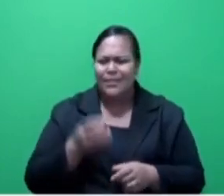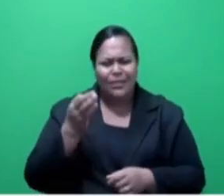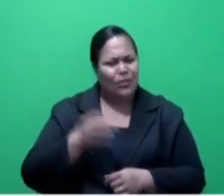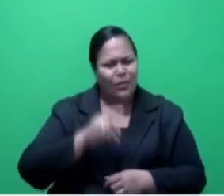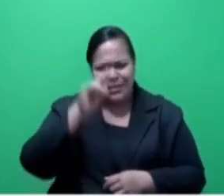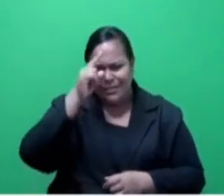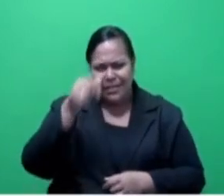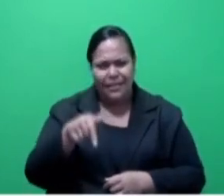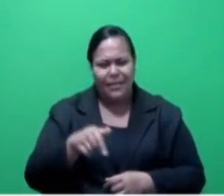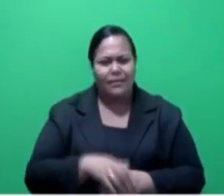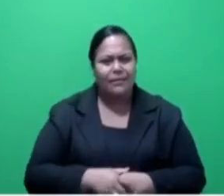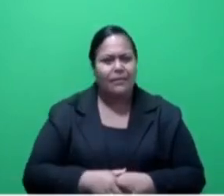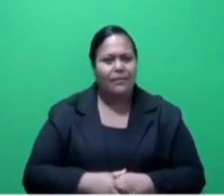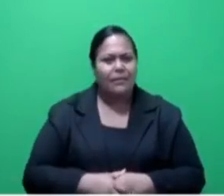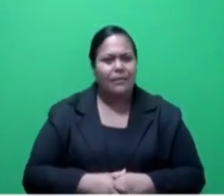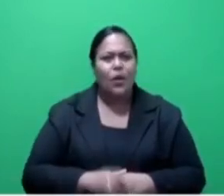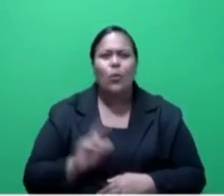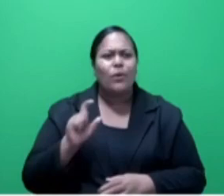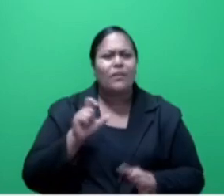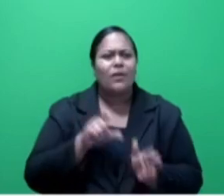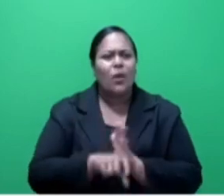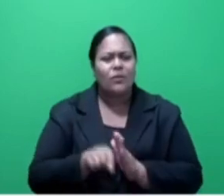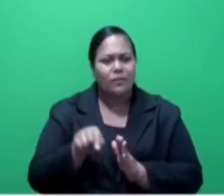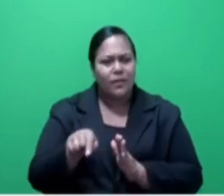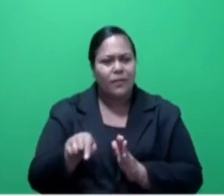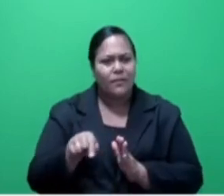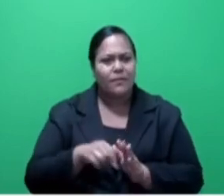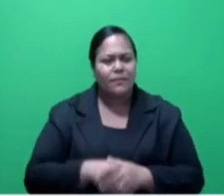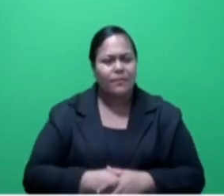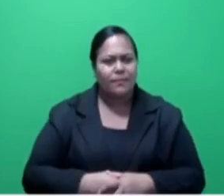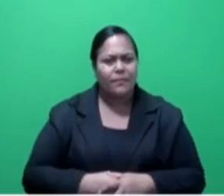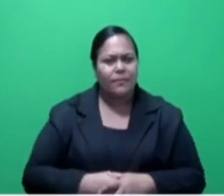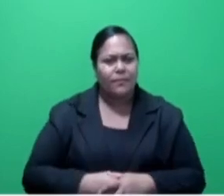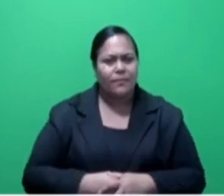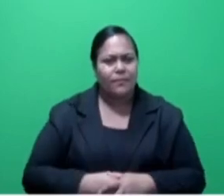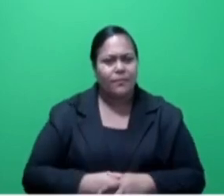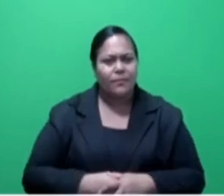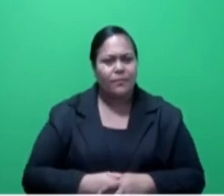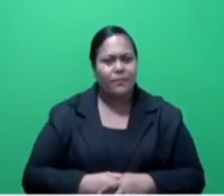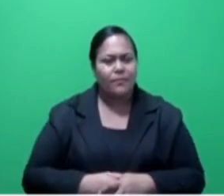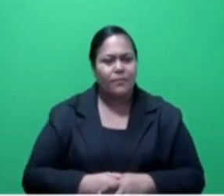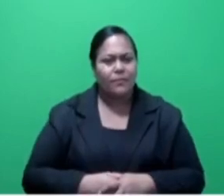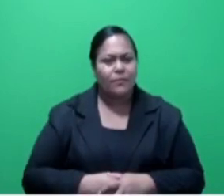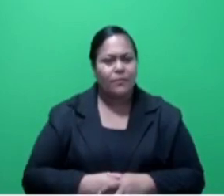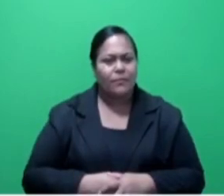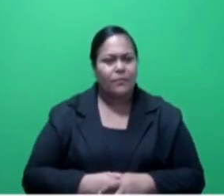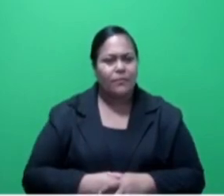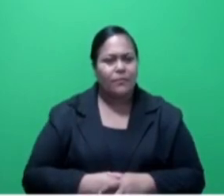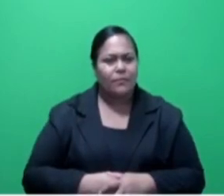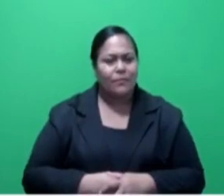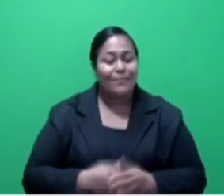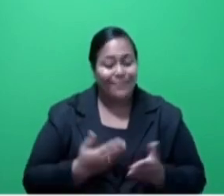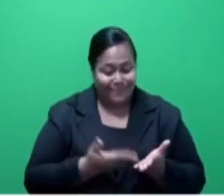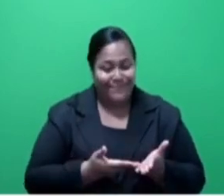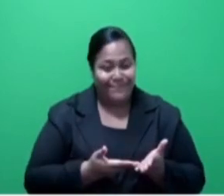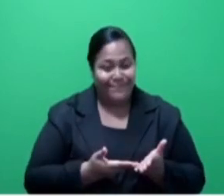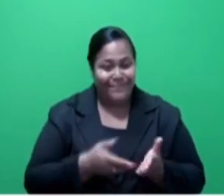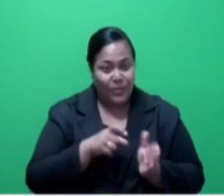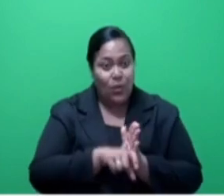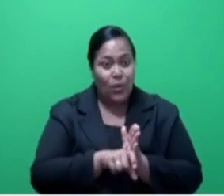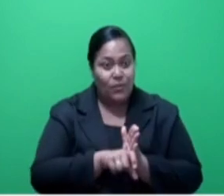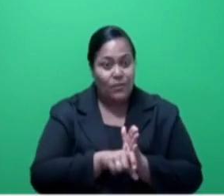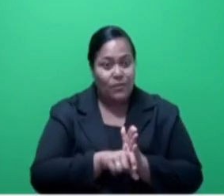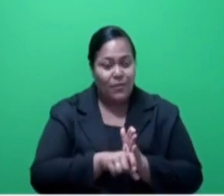oh, debt. But what is the cost of the debt? What is the cost of the debt? This is the cost of the debt. This is why we like